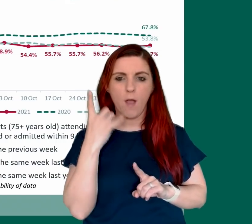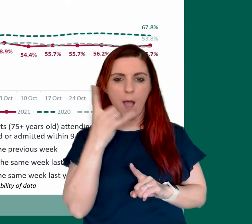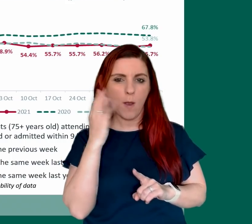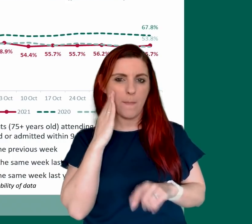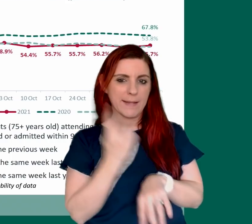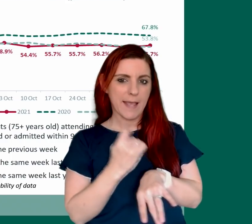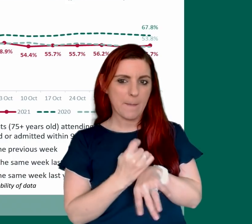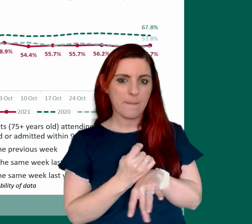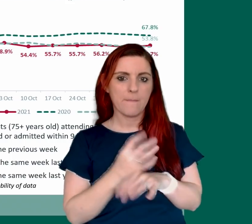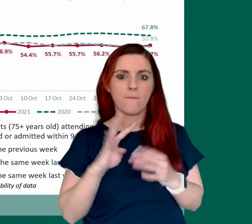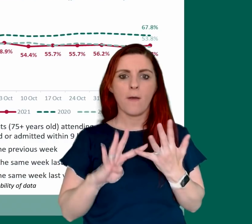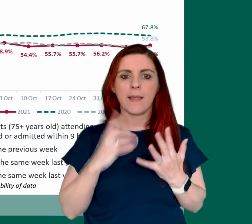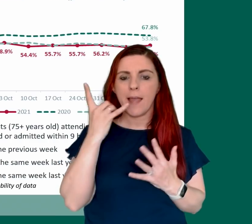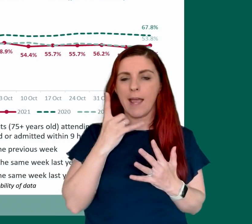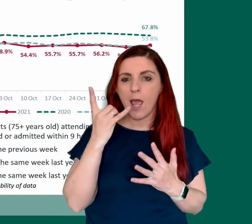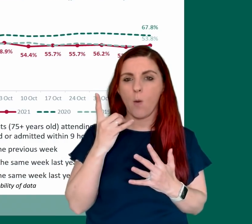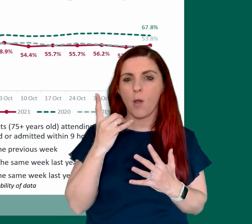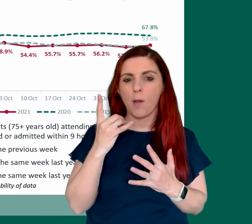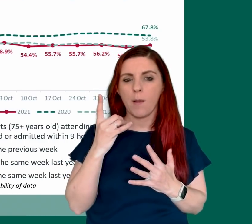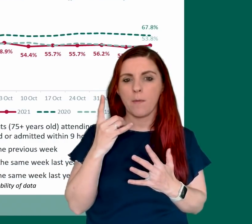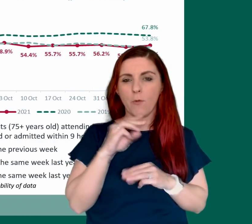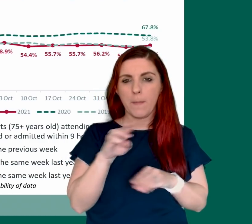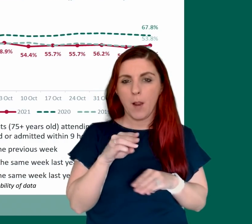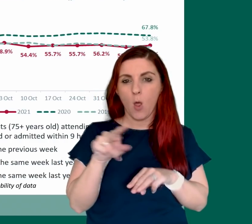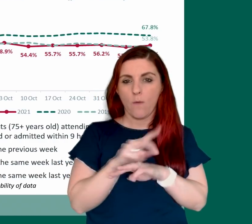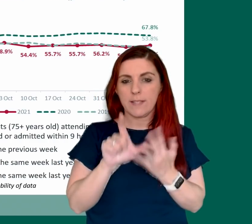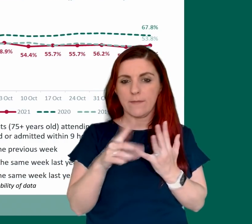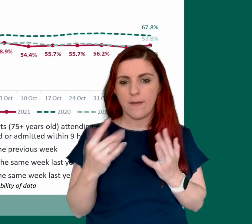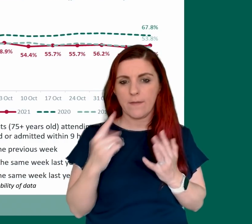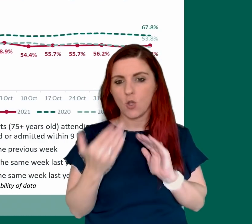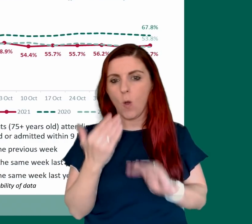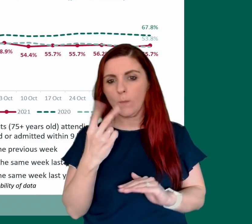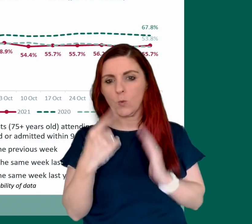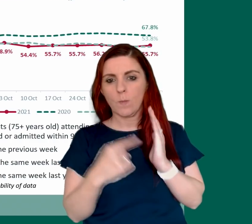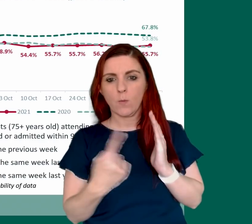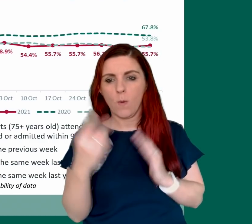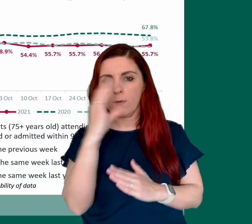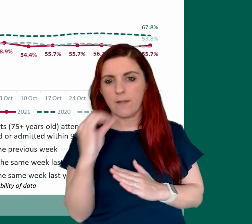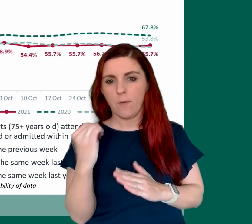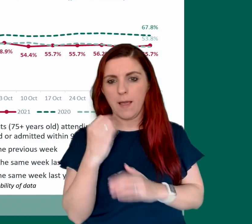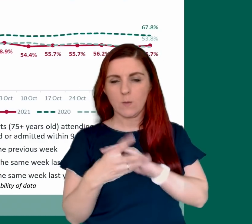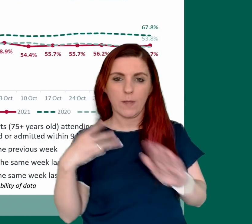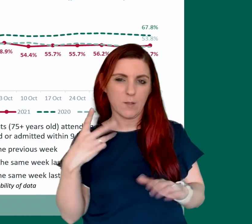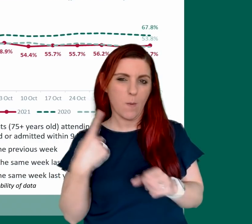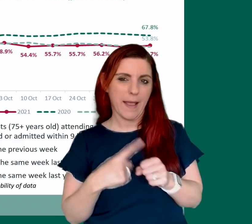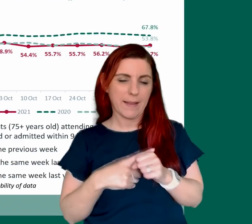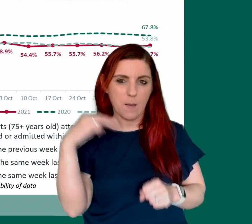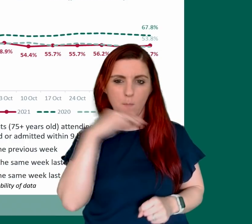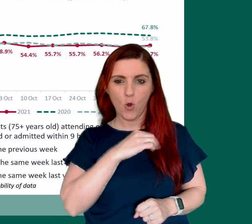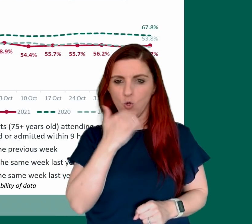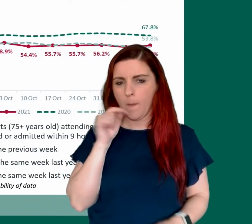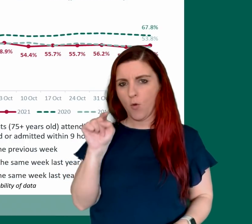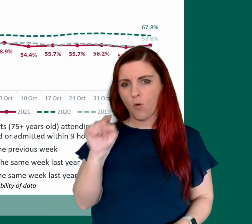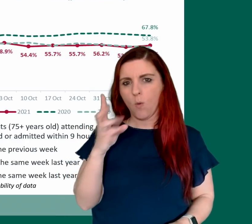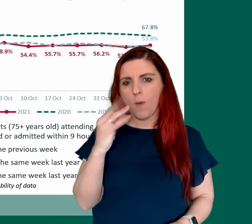the 9-hour patient experience time for over 75s, we can see that that's up 2.1% on last week. So again, that's a very important metric because we